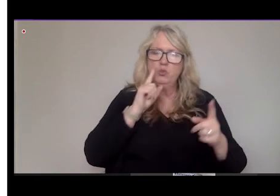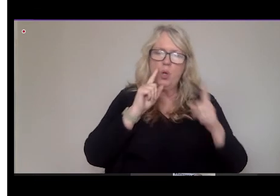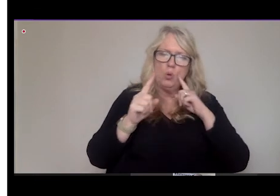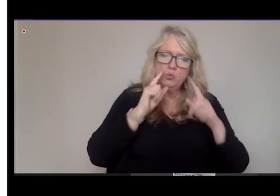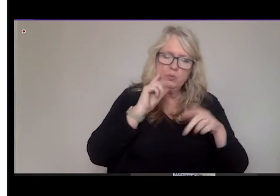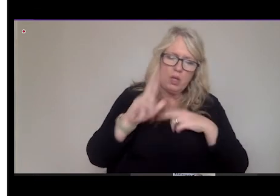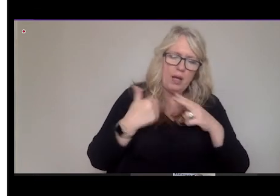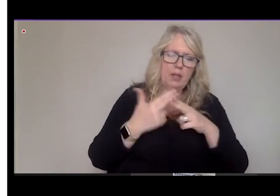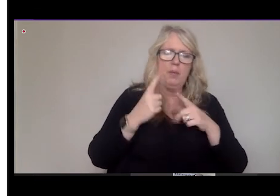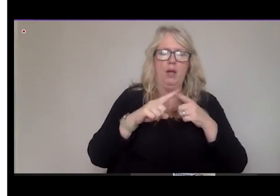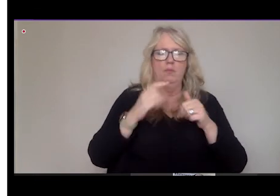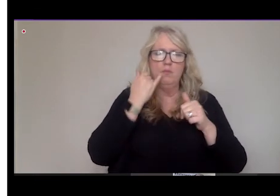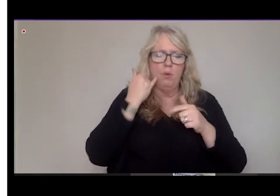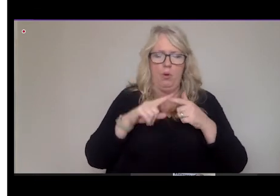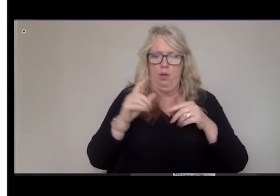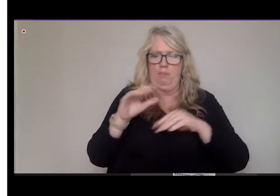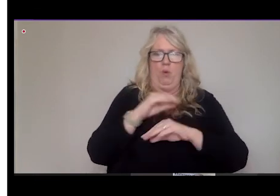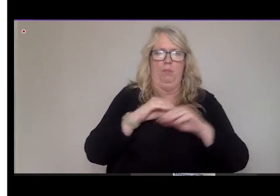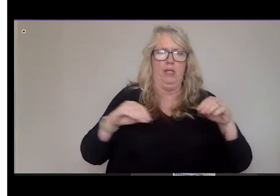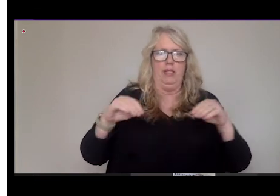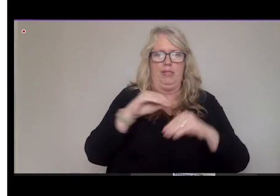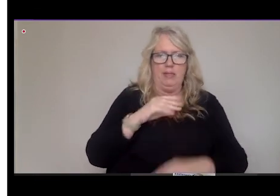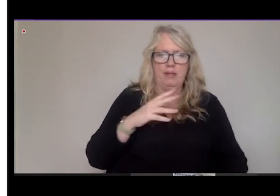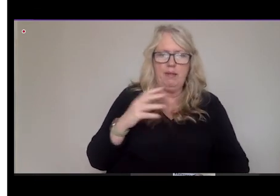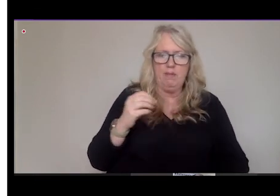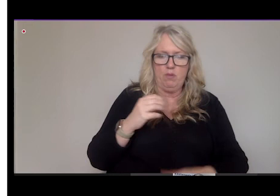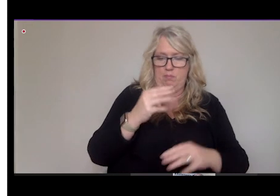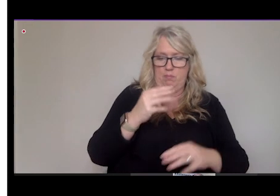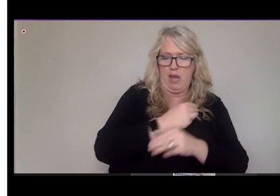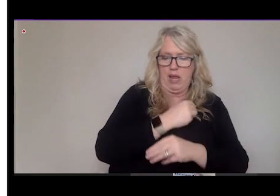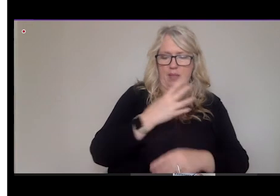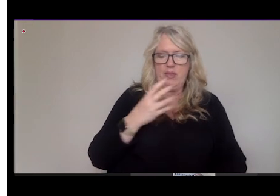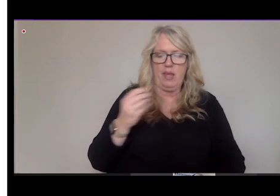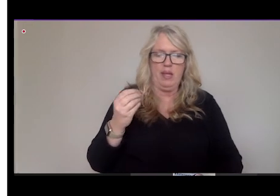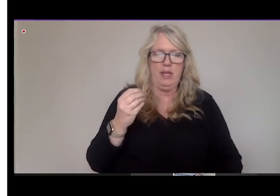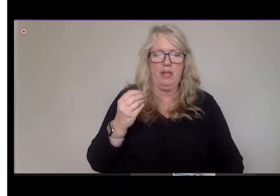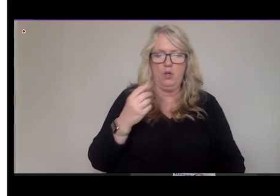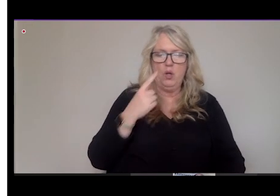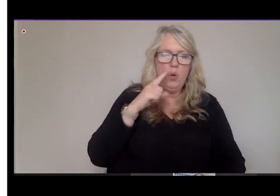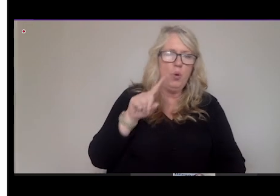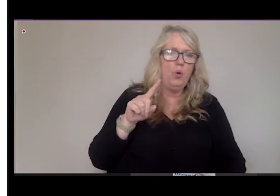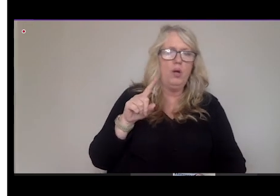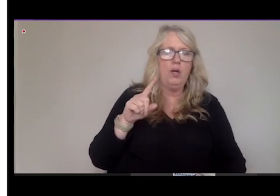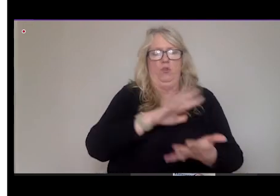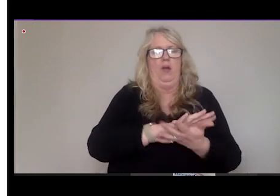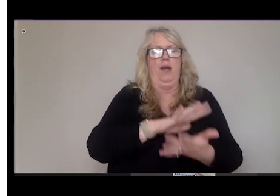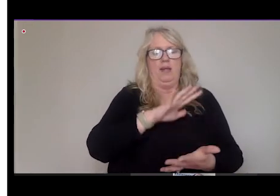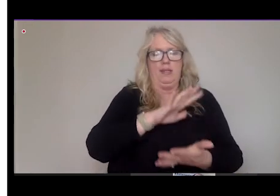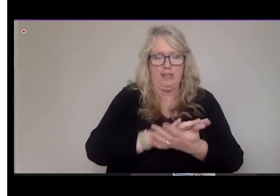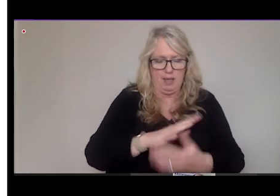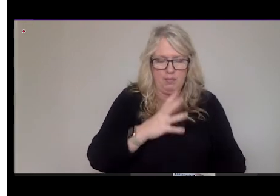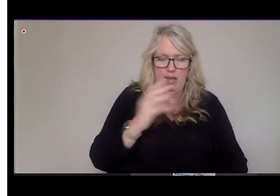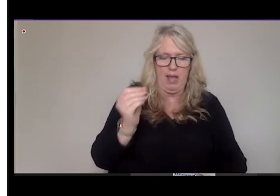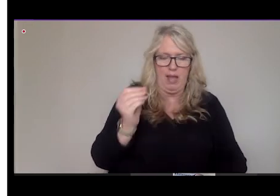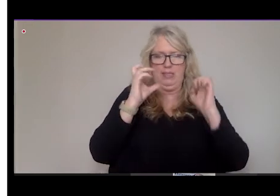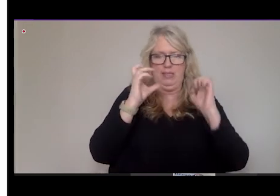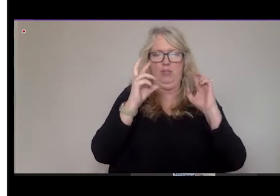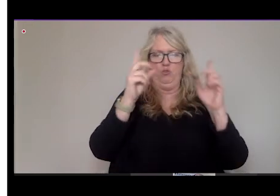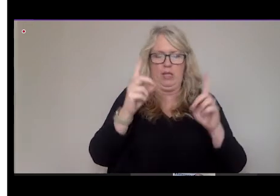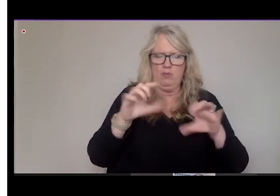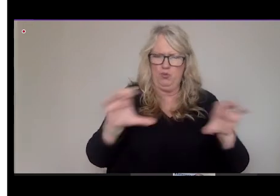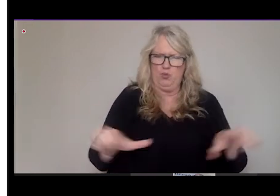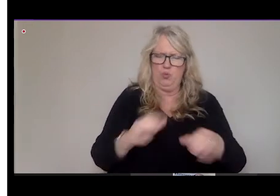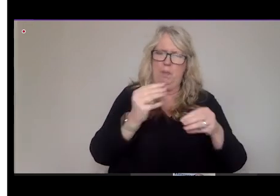mobility options? Talk about mobility options in math. If you're doing math for a student, if you're an